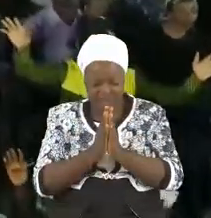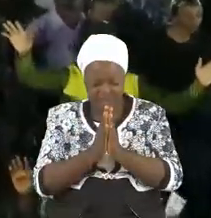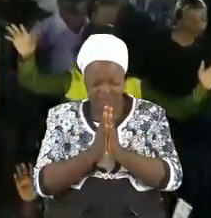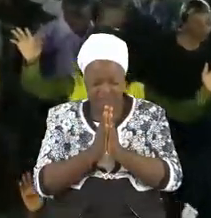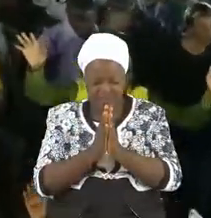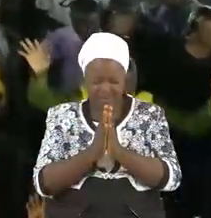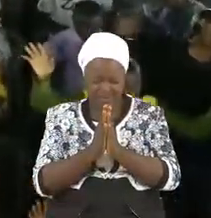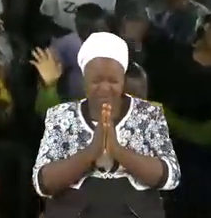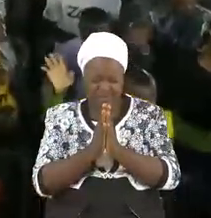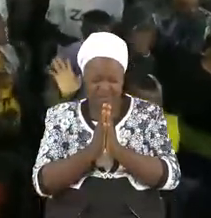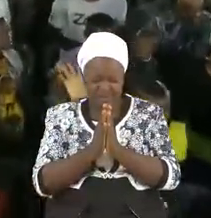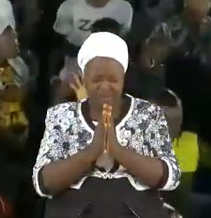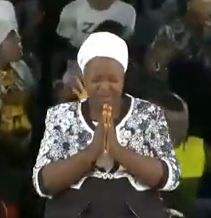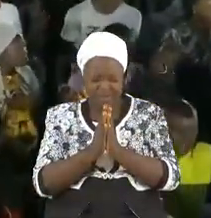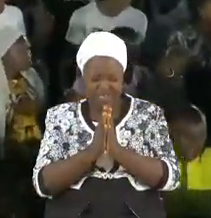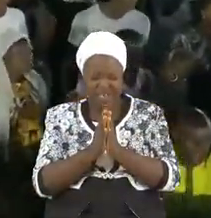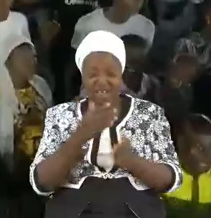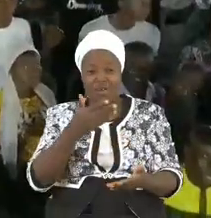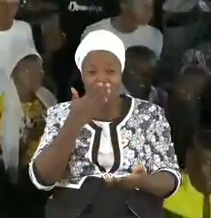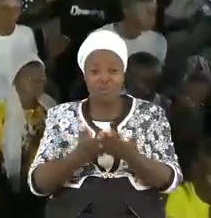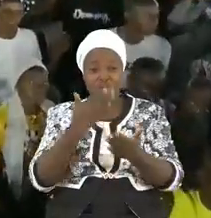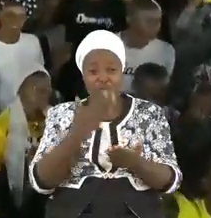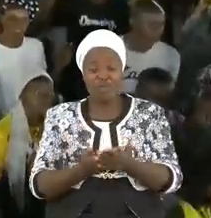Amen. A good amen before you sit down.